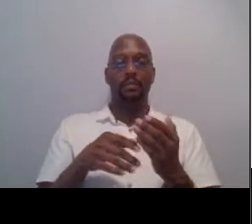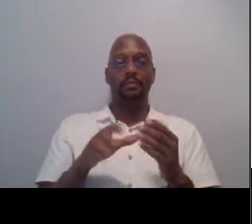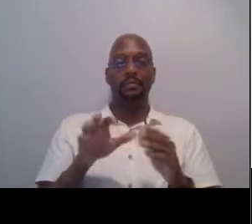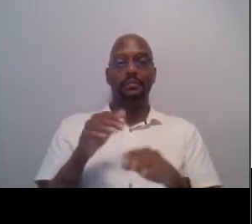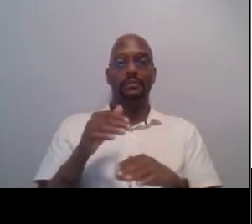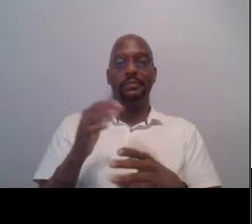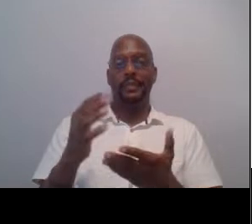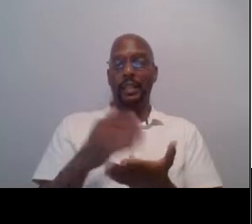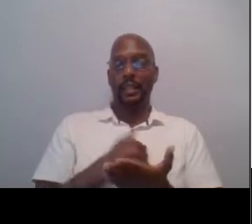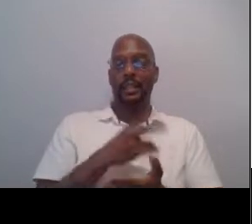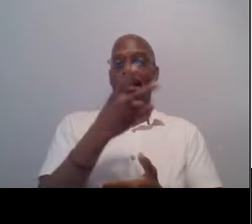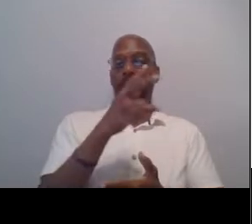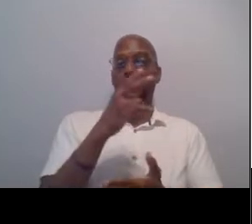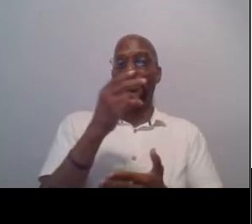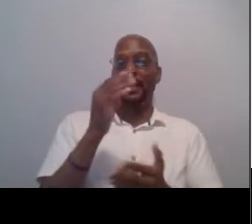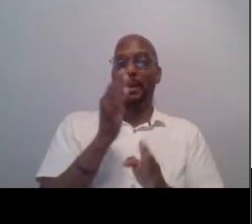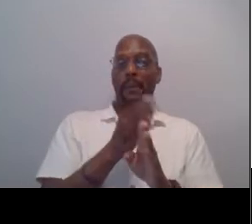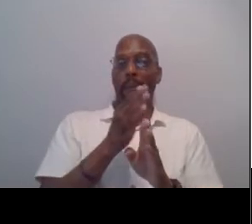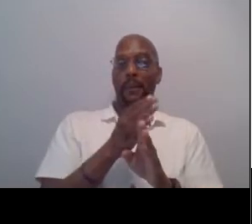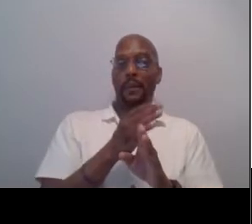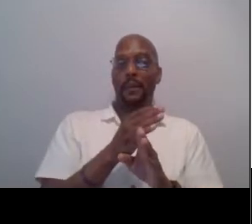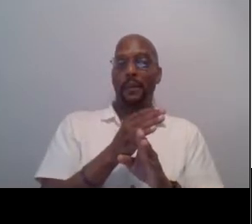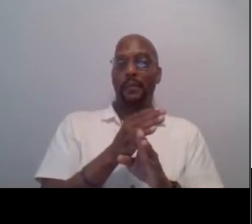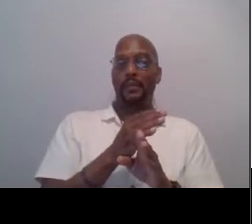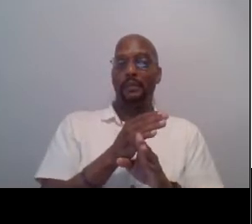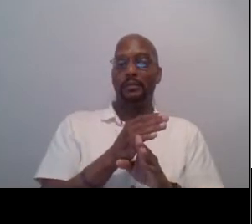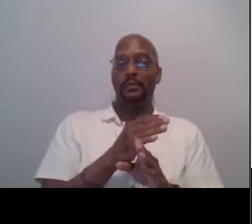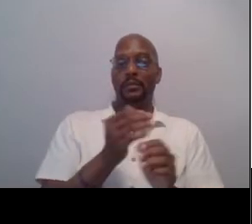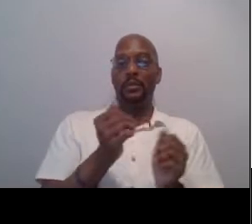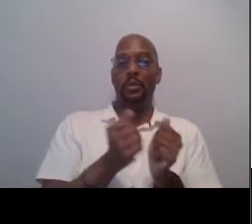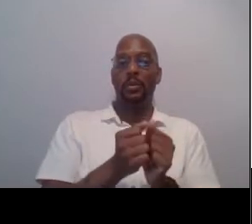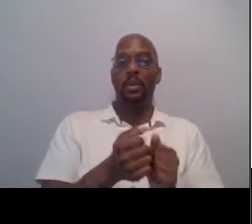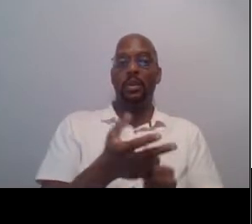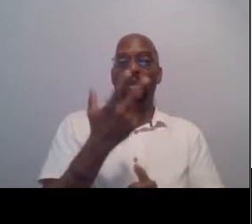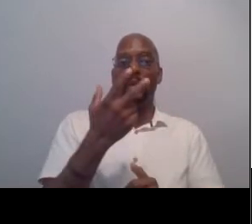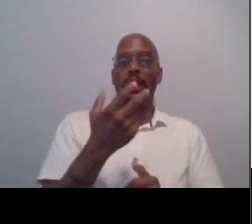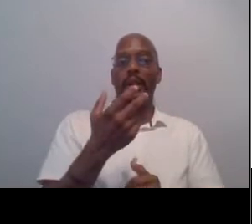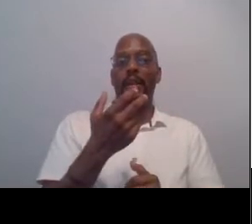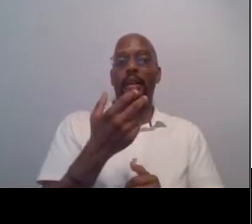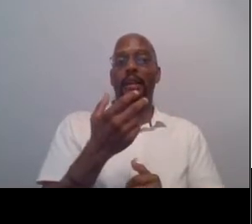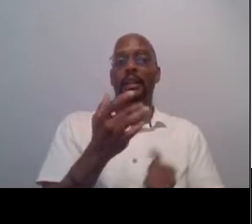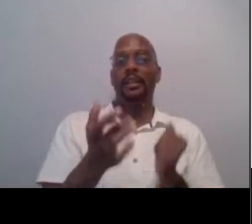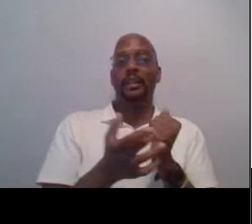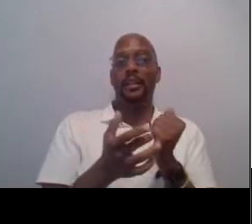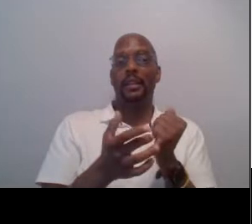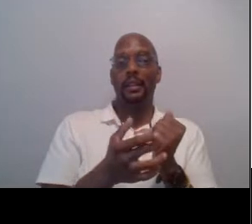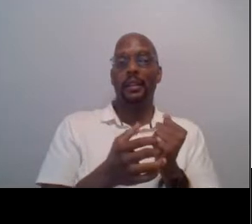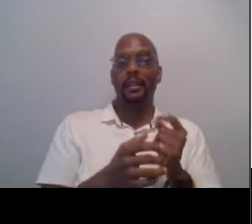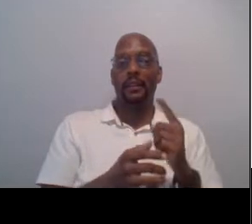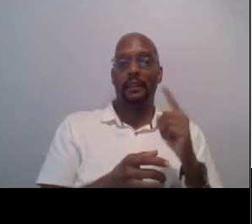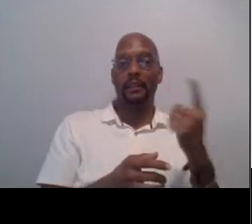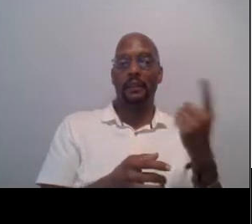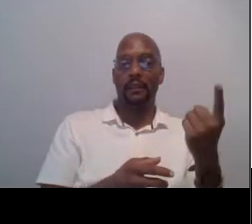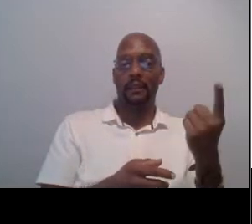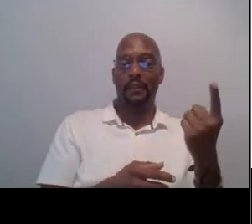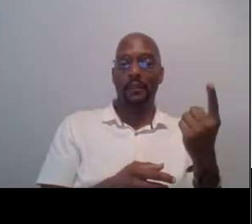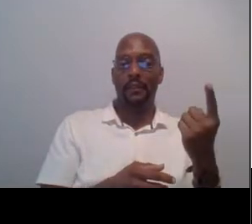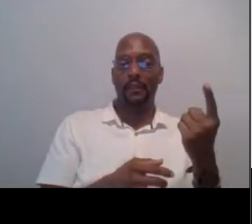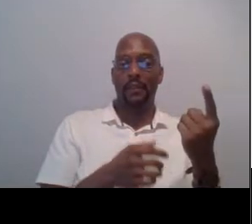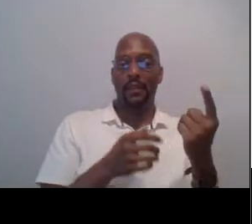we've outfitted these and the road infrastructure with 3 main types of technology. First is an advanced driver